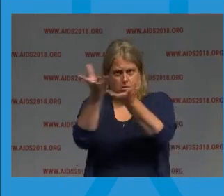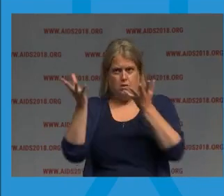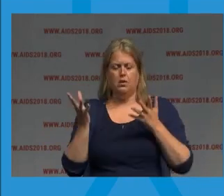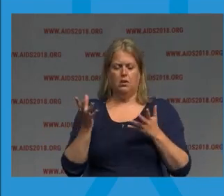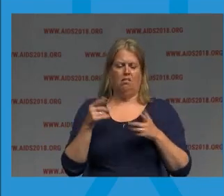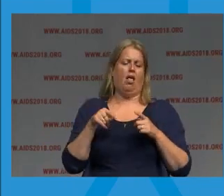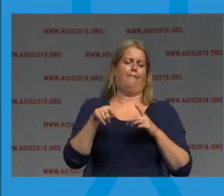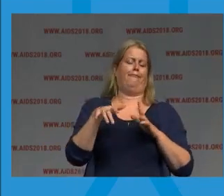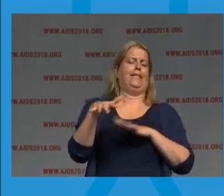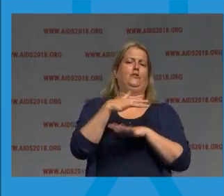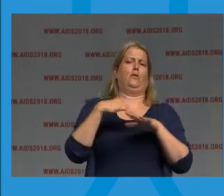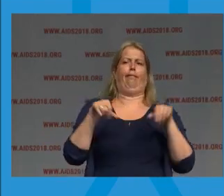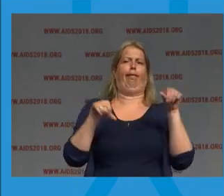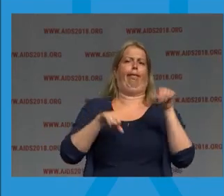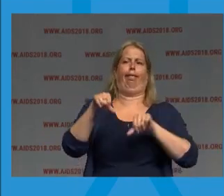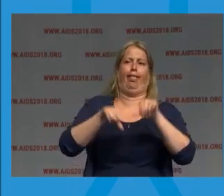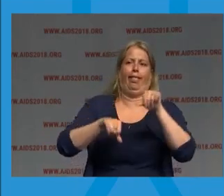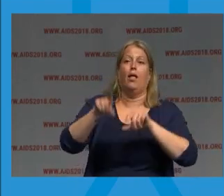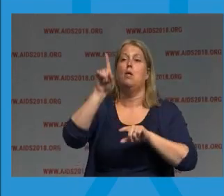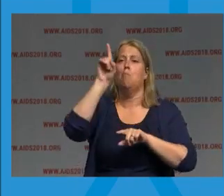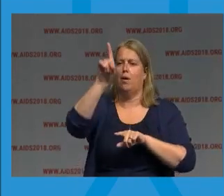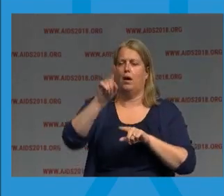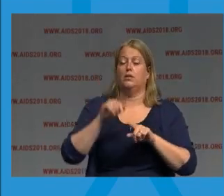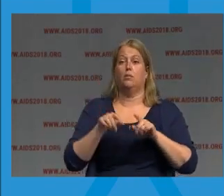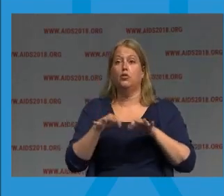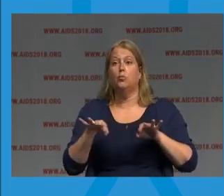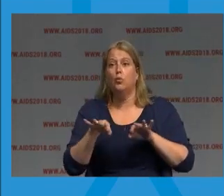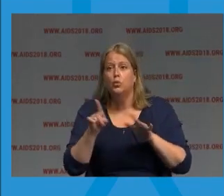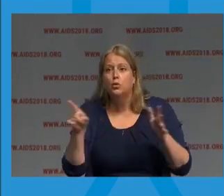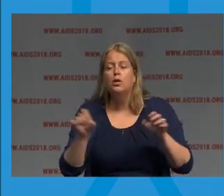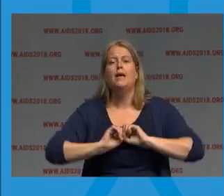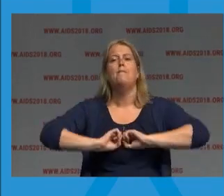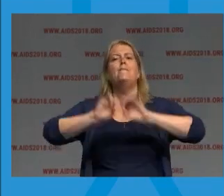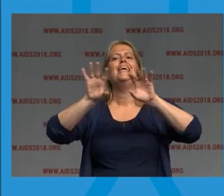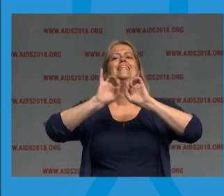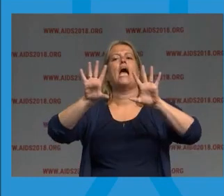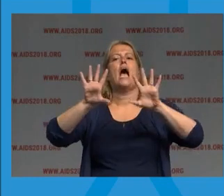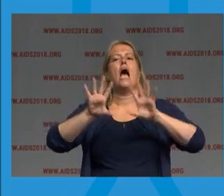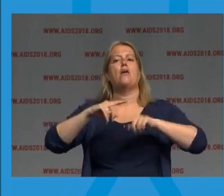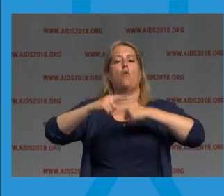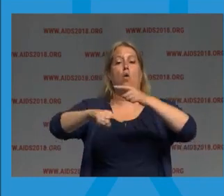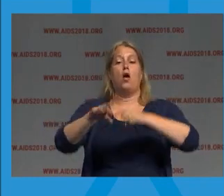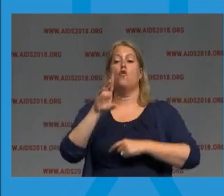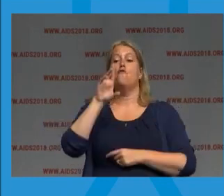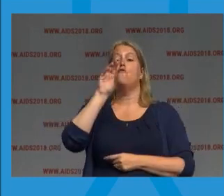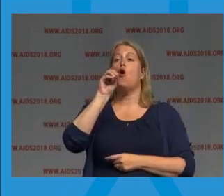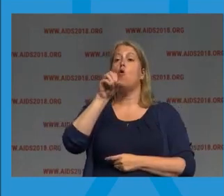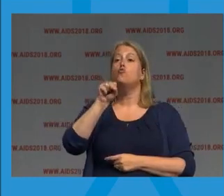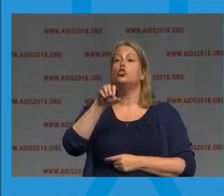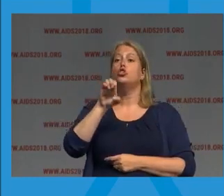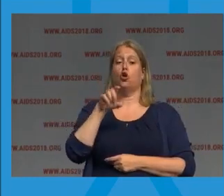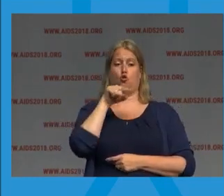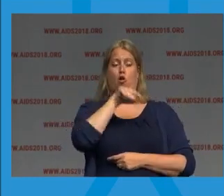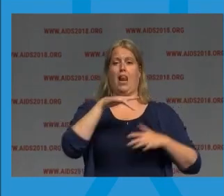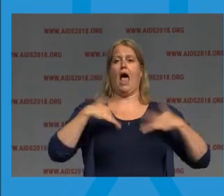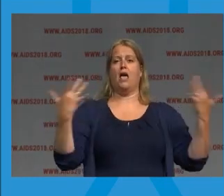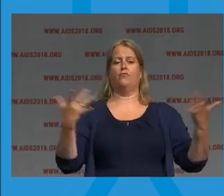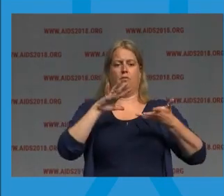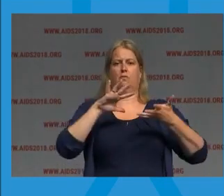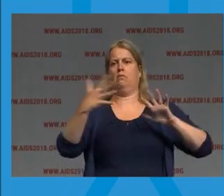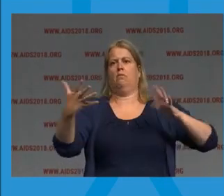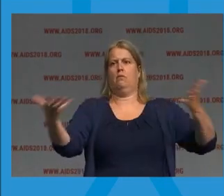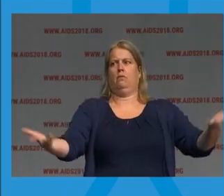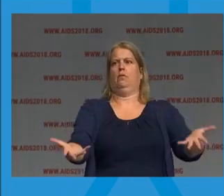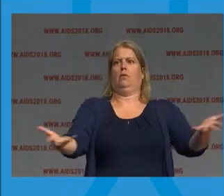mishaps in the legal, is the role of the media. Rose's life has been tarnished. The headlines